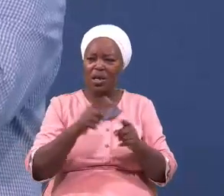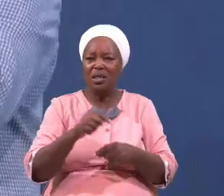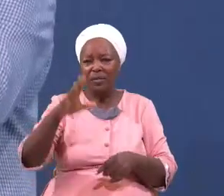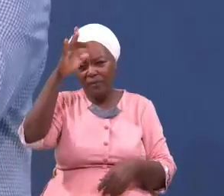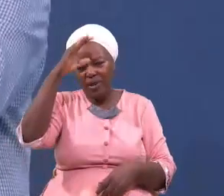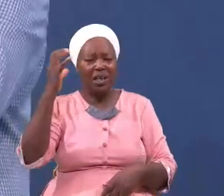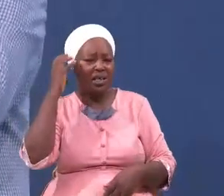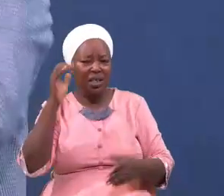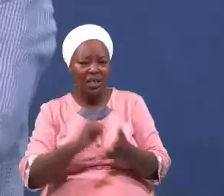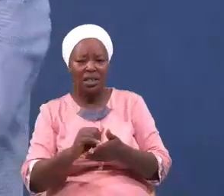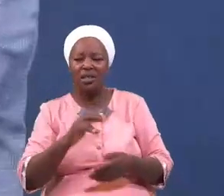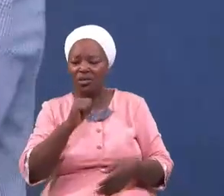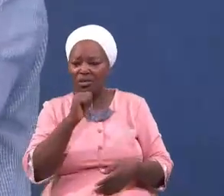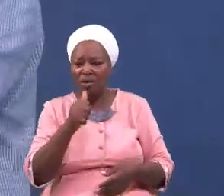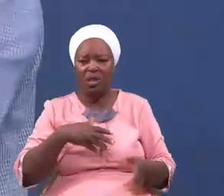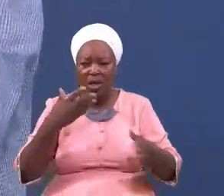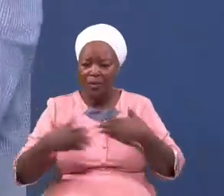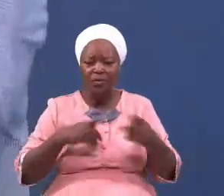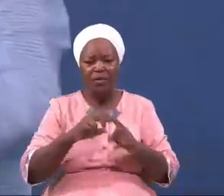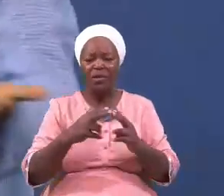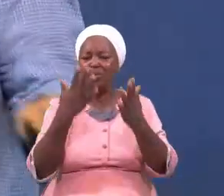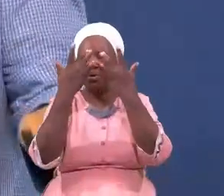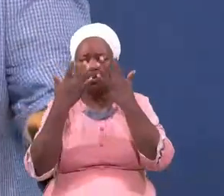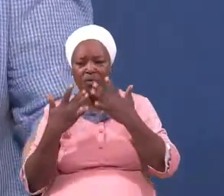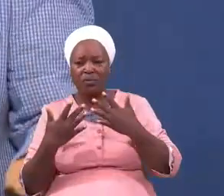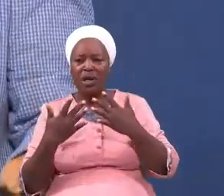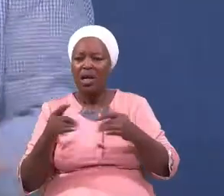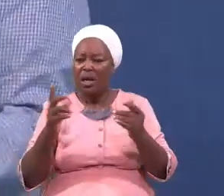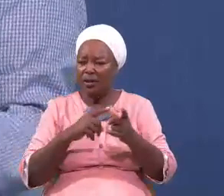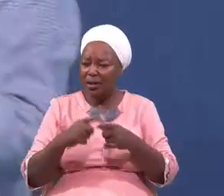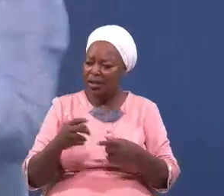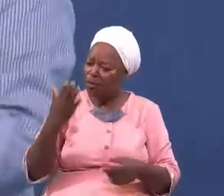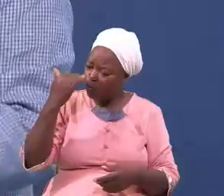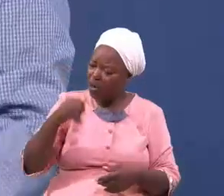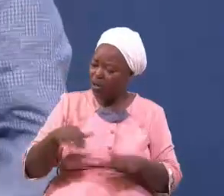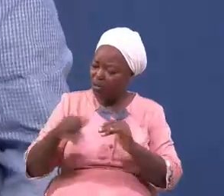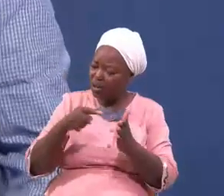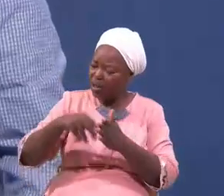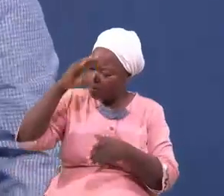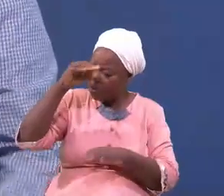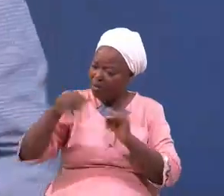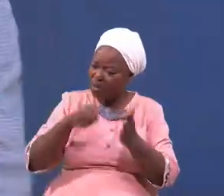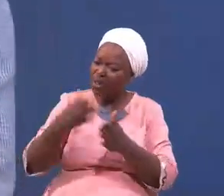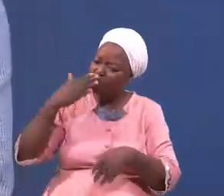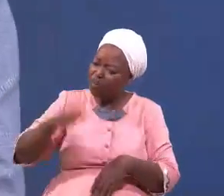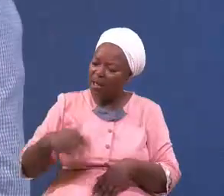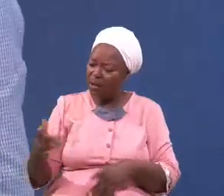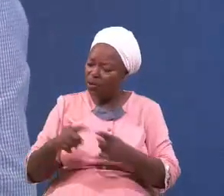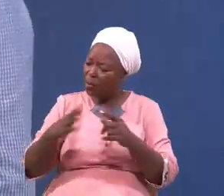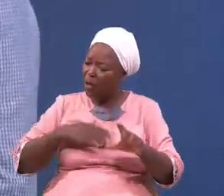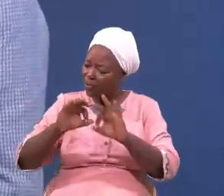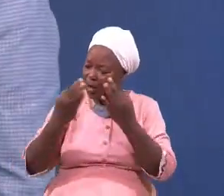he's sorrowful and sad. Why did this man do this wicked thing to my family? He says, take